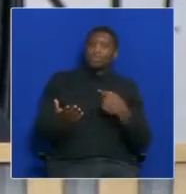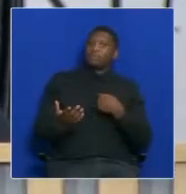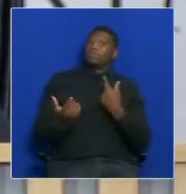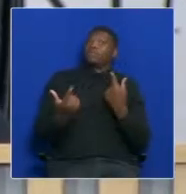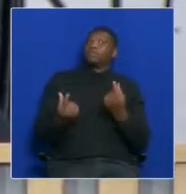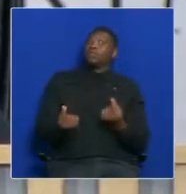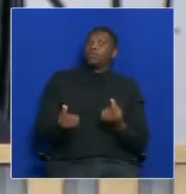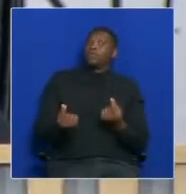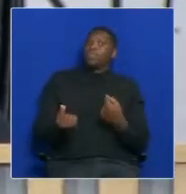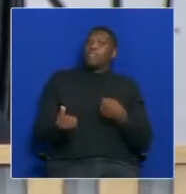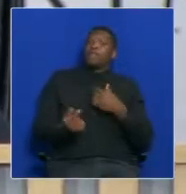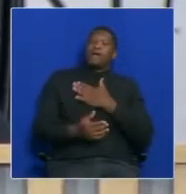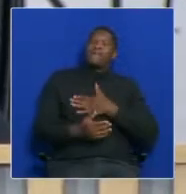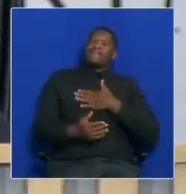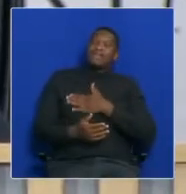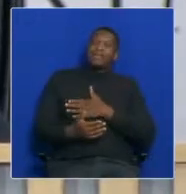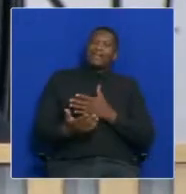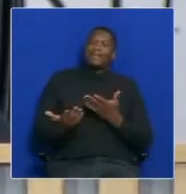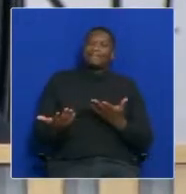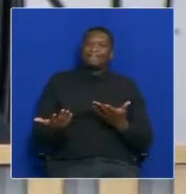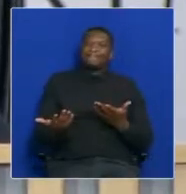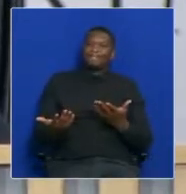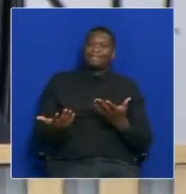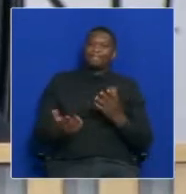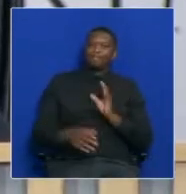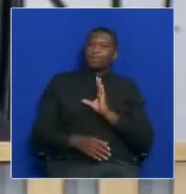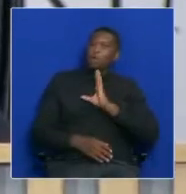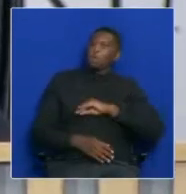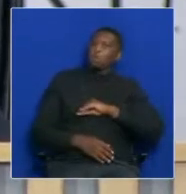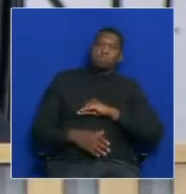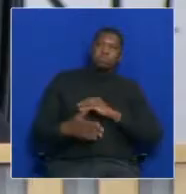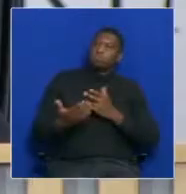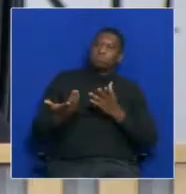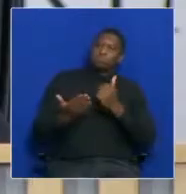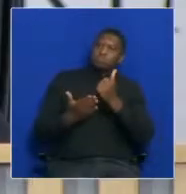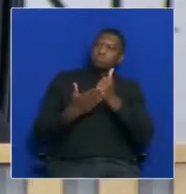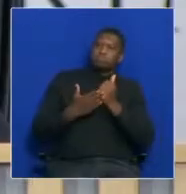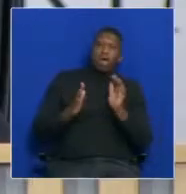just felt that it won't assist me anyway.